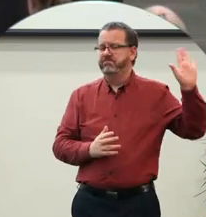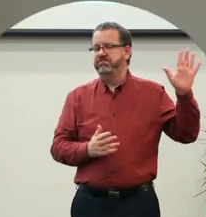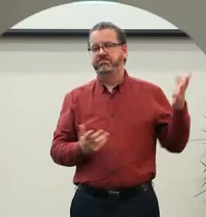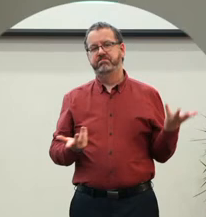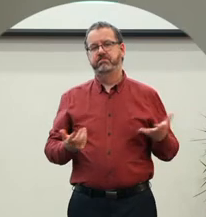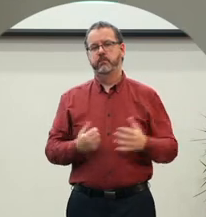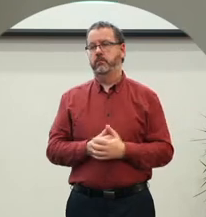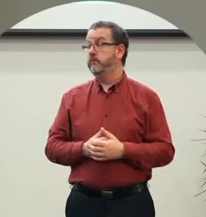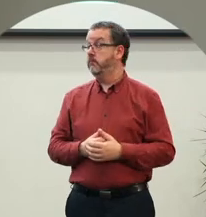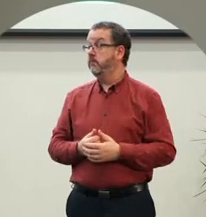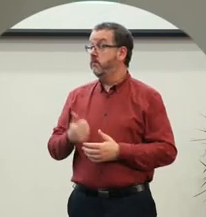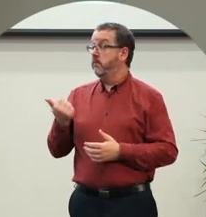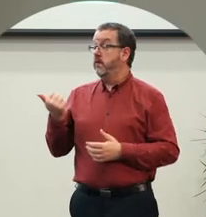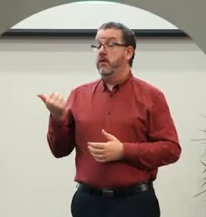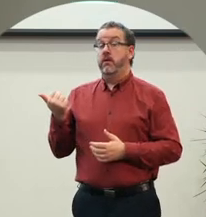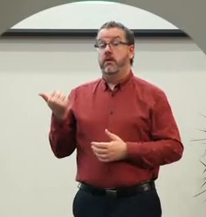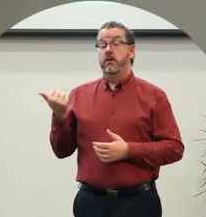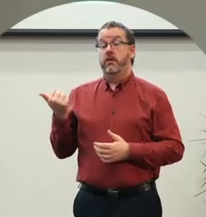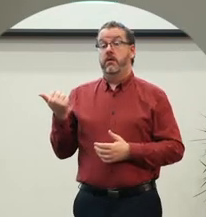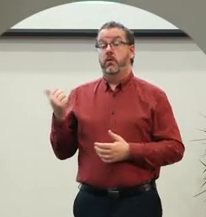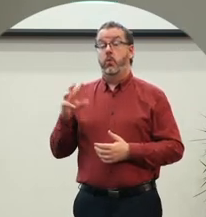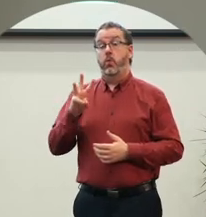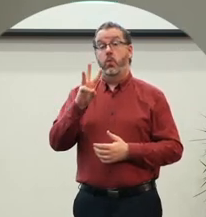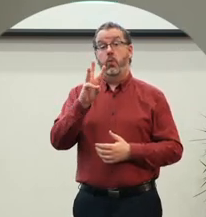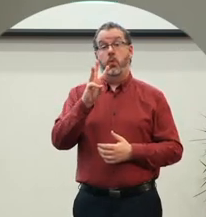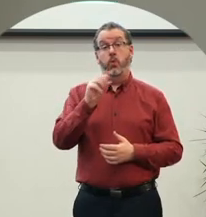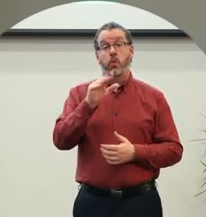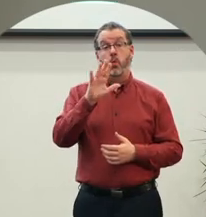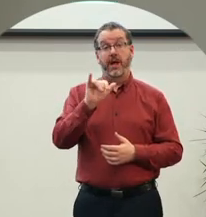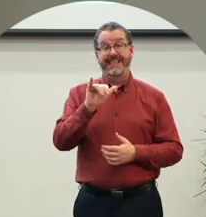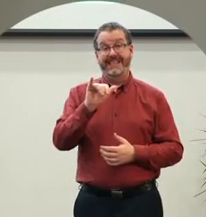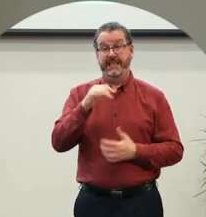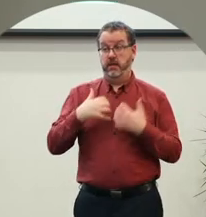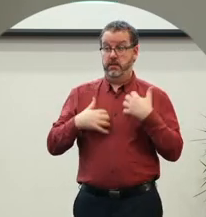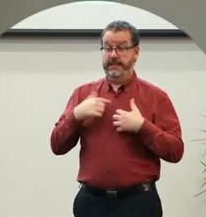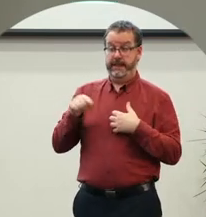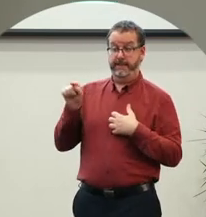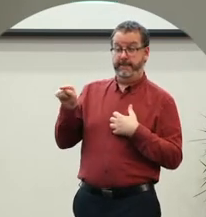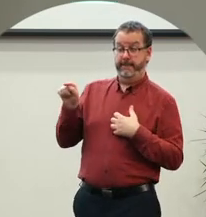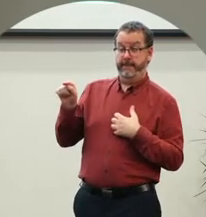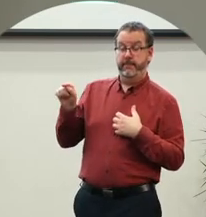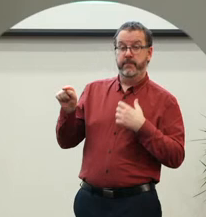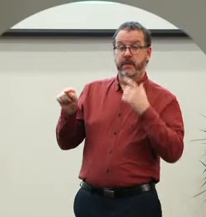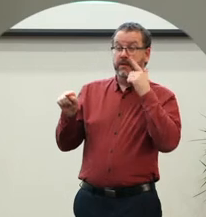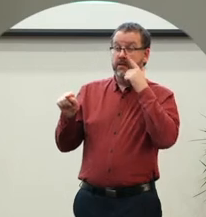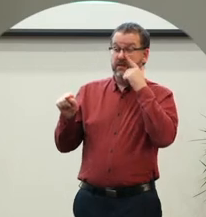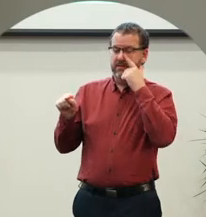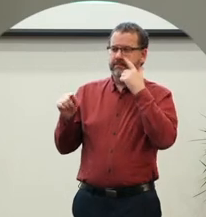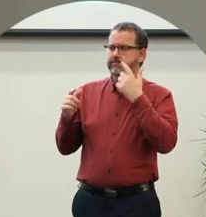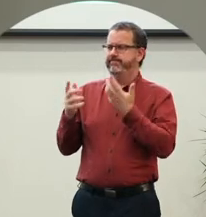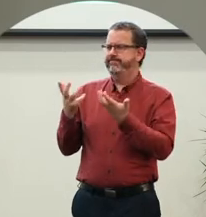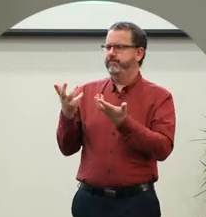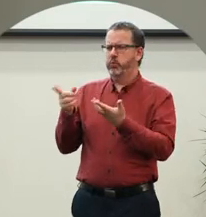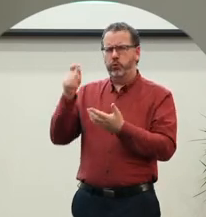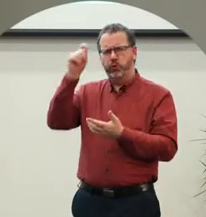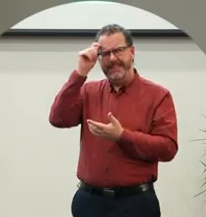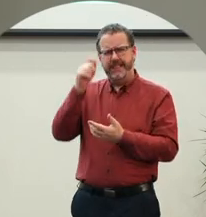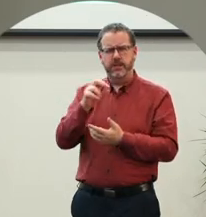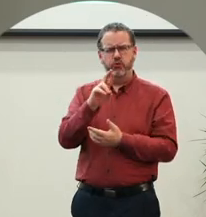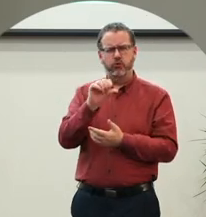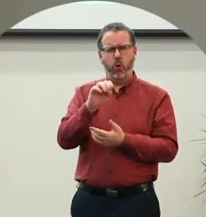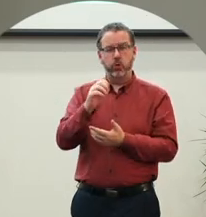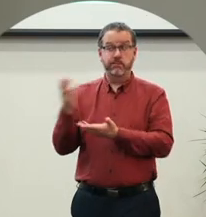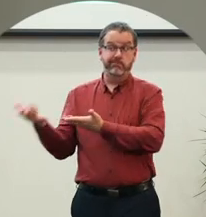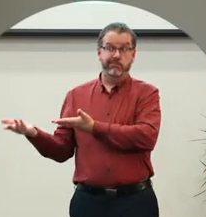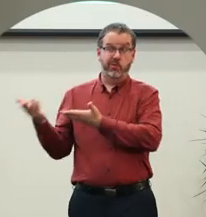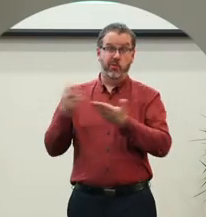she paint Wally as a consequence of her interest in behavior, or was it in a sense the sense of it? Like, do you think she brought him home to